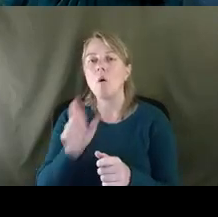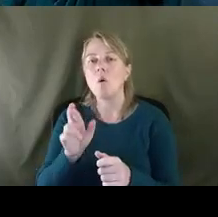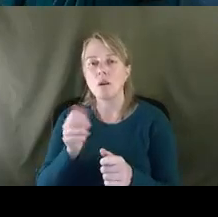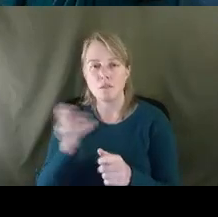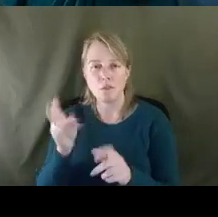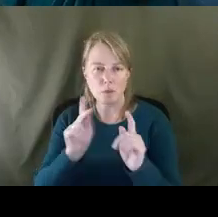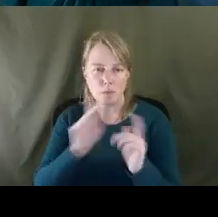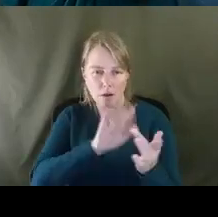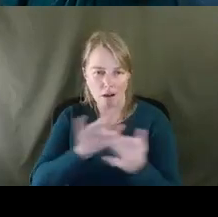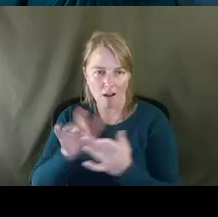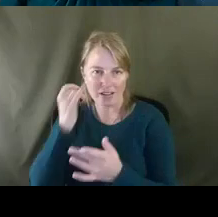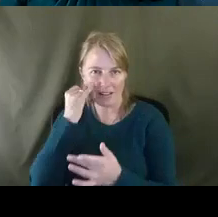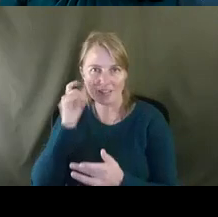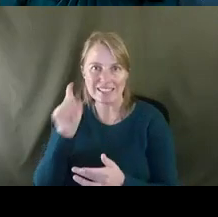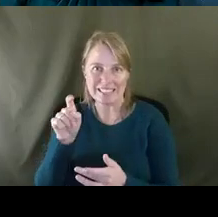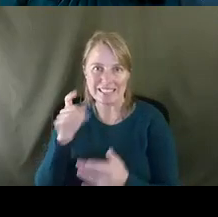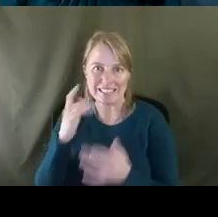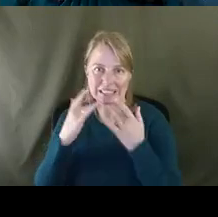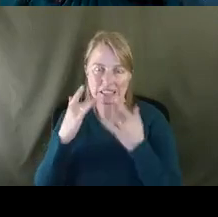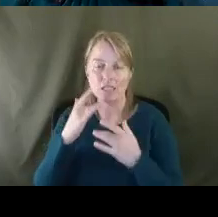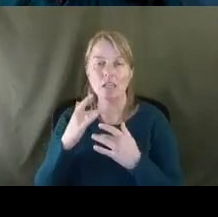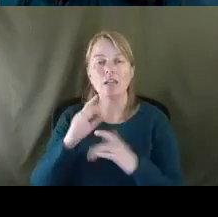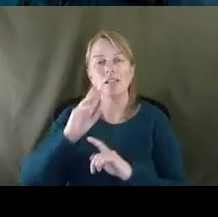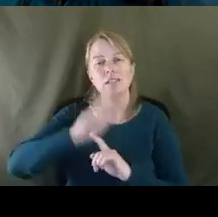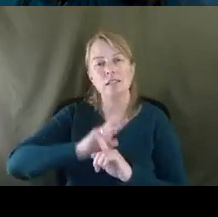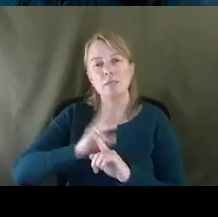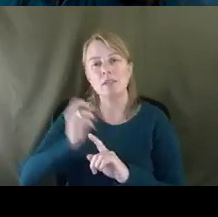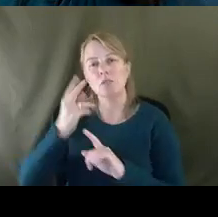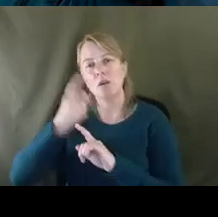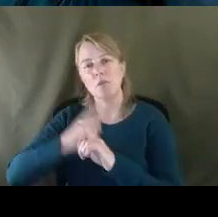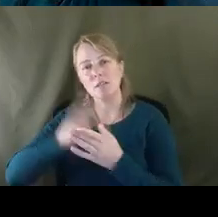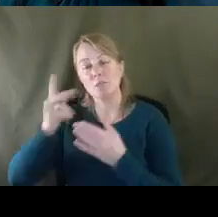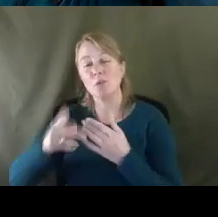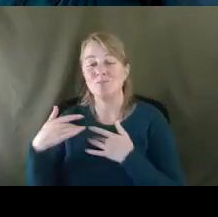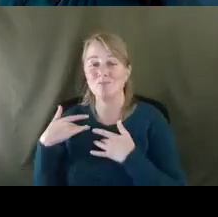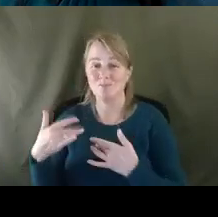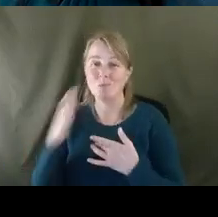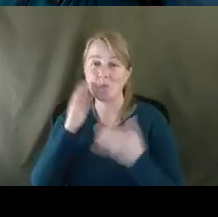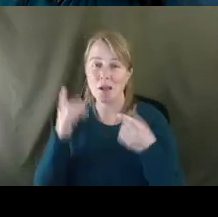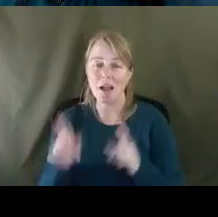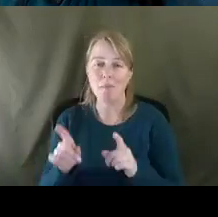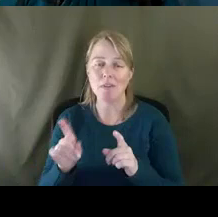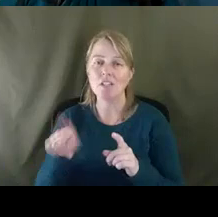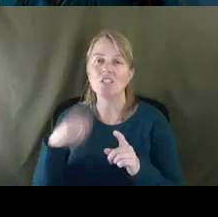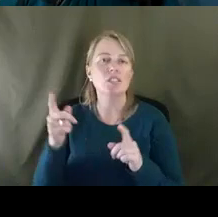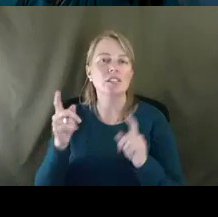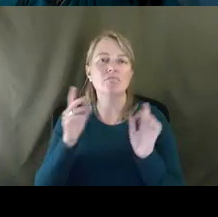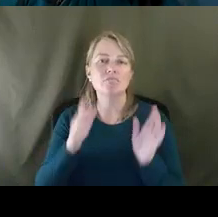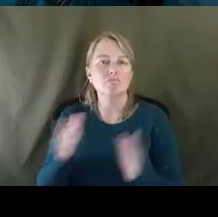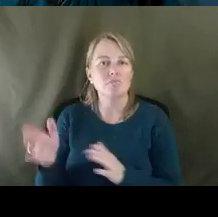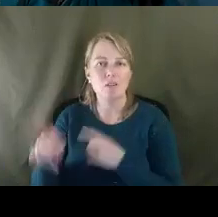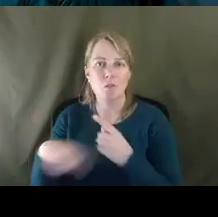pinch. In a 6 to 12-month program, the likelihood of that happening is high, and you just want to be prepared for when it